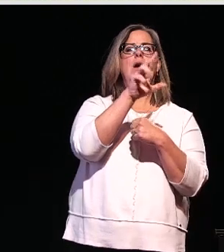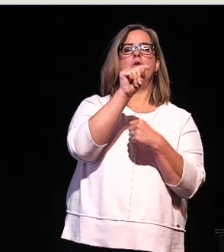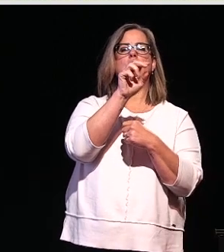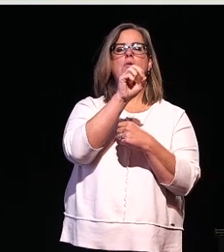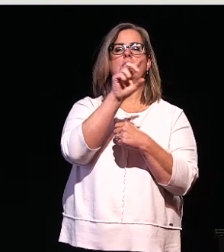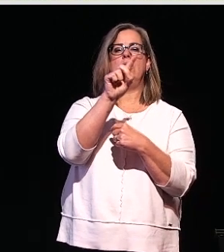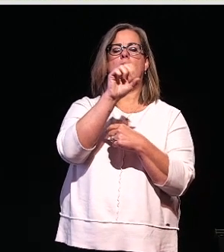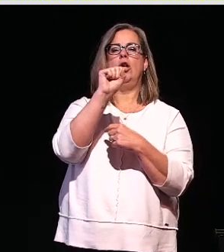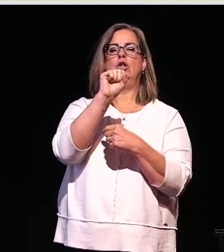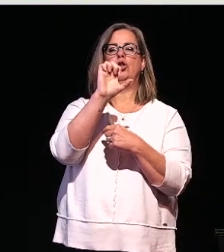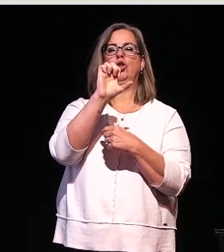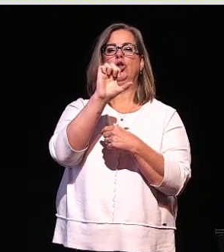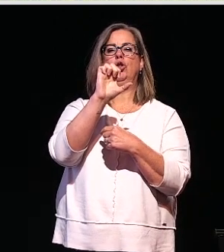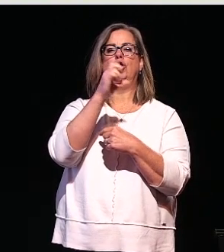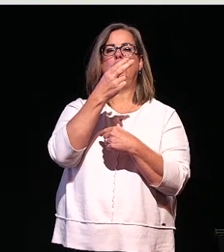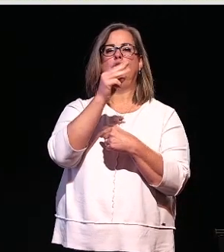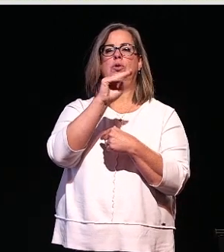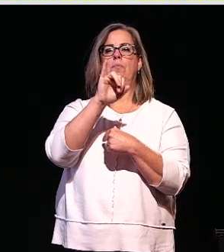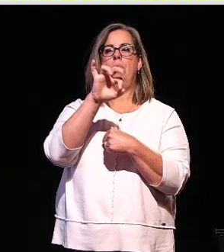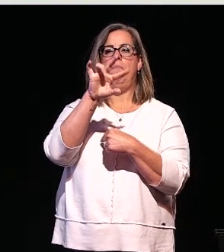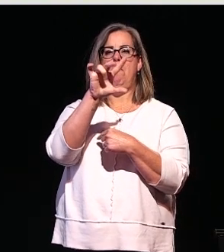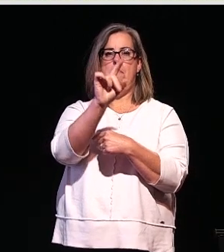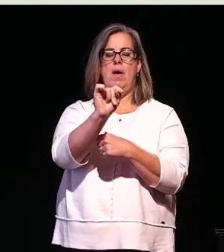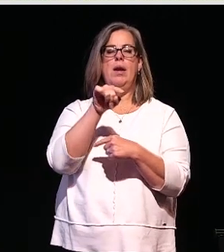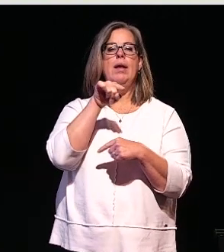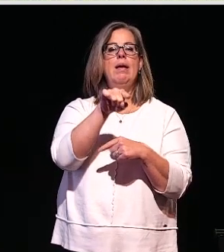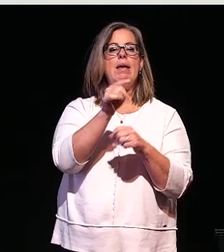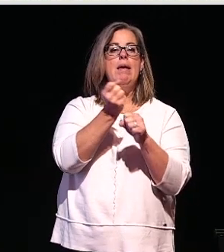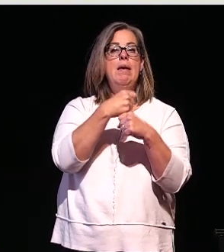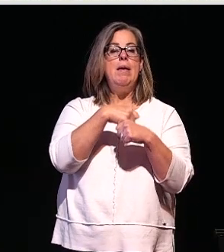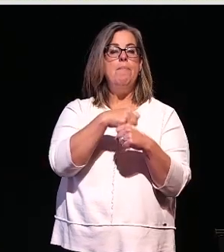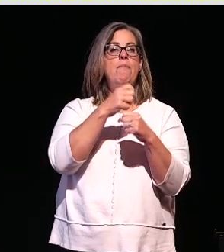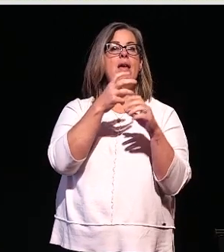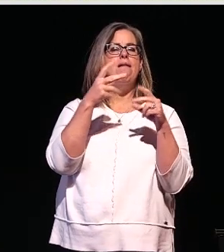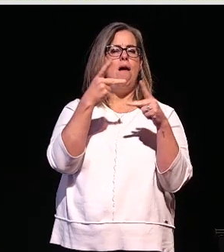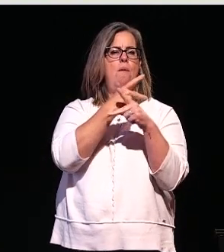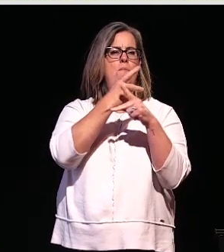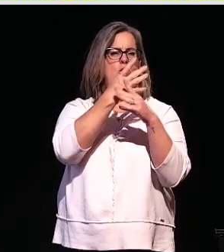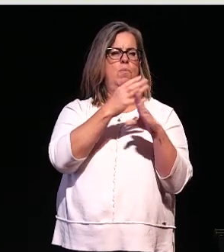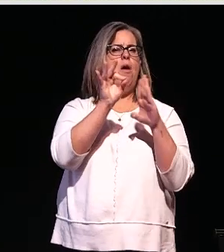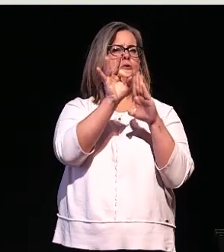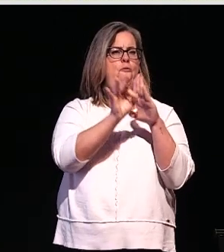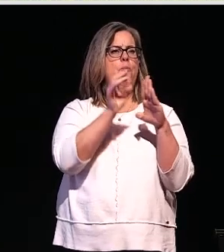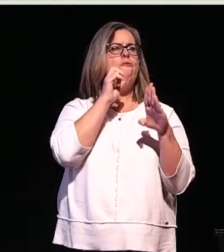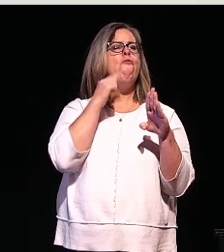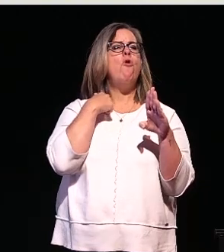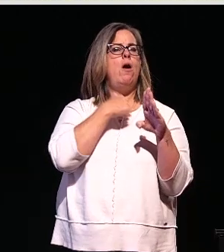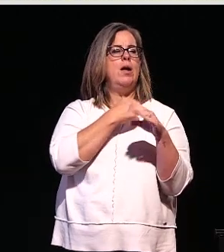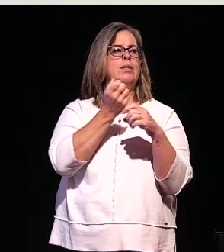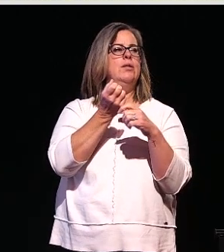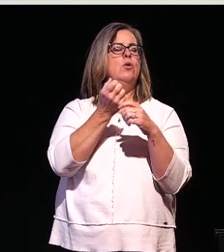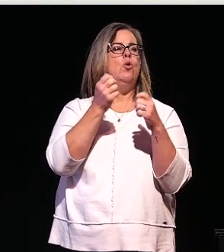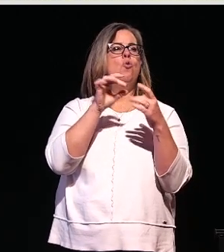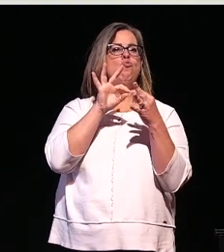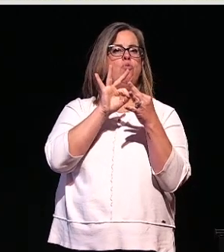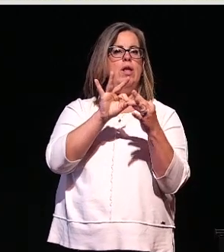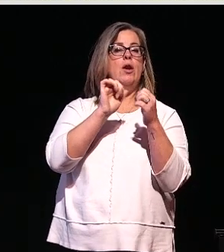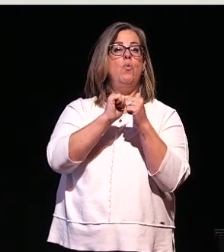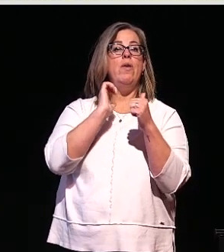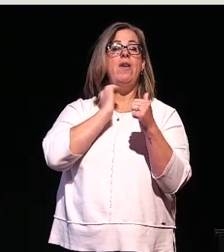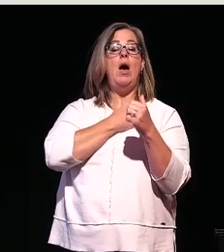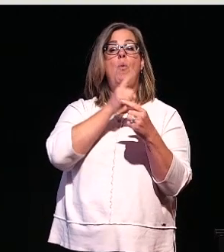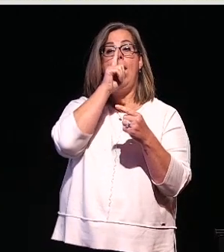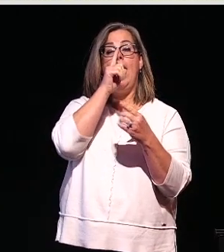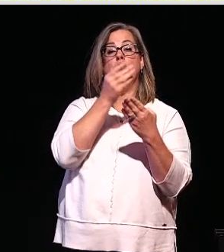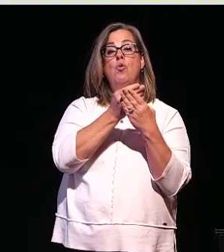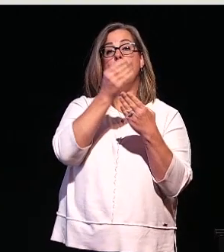Cornell economist, who created a bespoke multiplier for us based on our actual purchasing patterns. And what we learned is